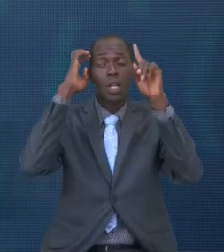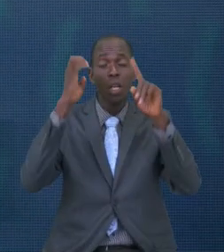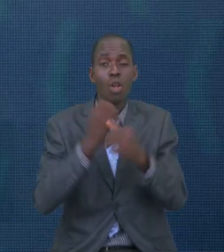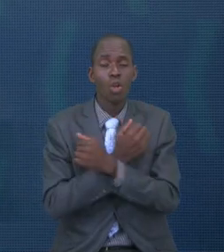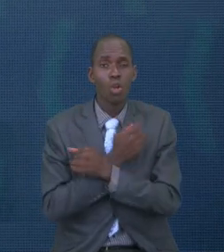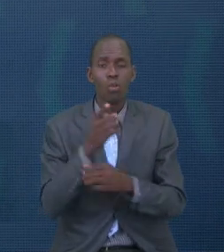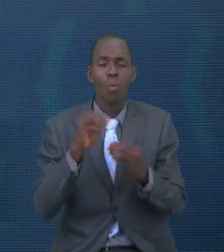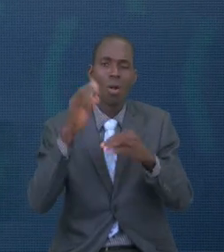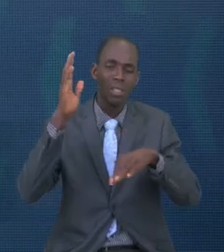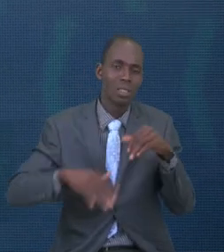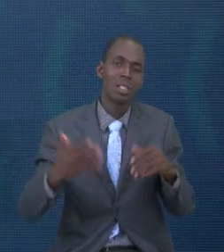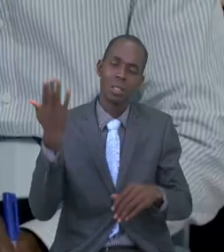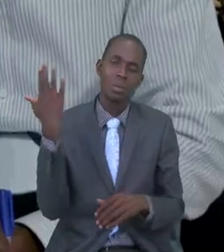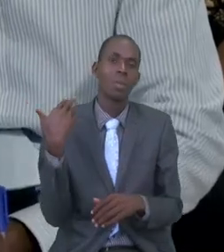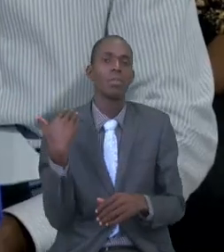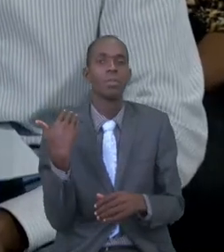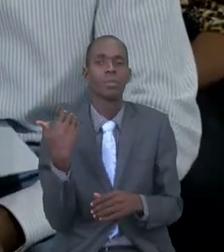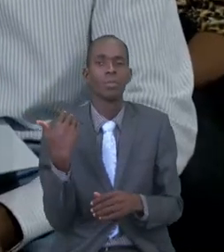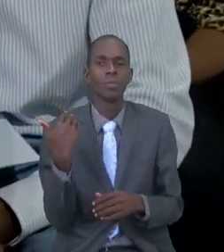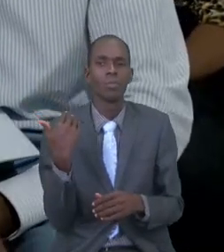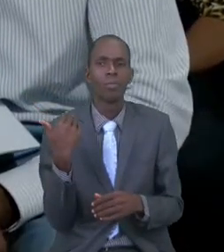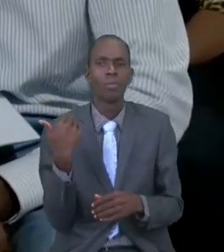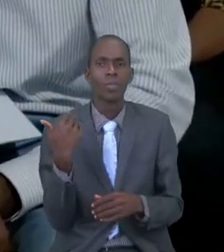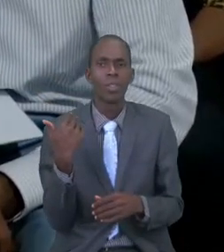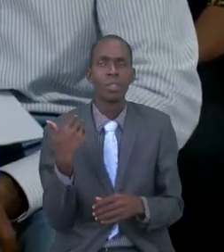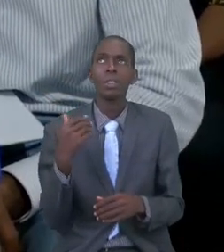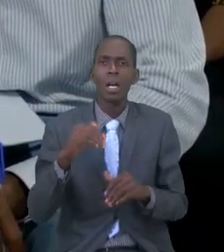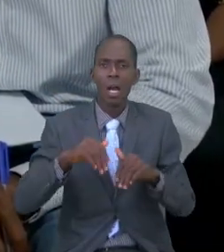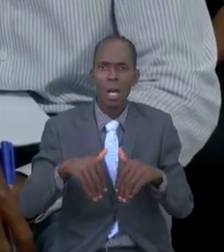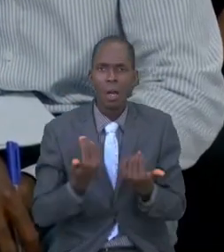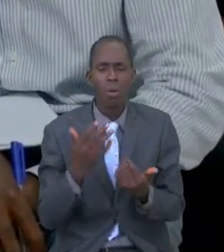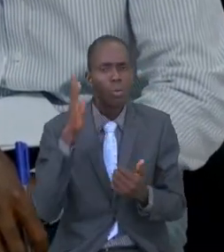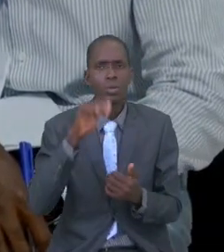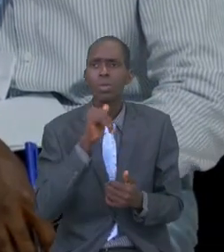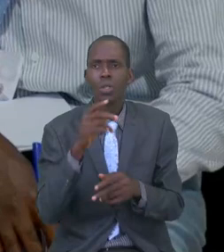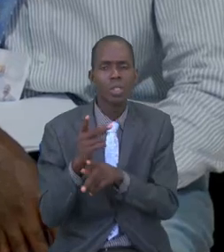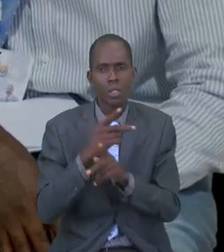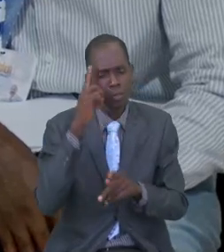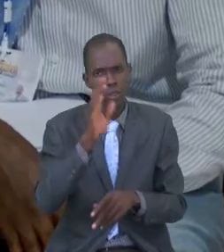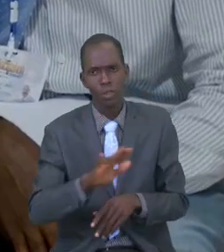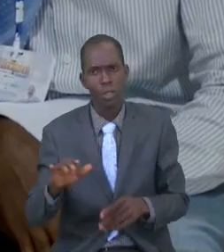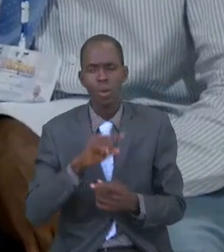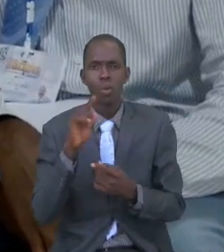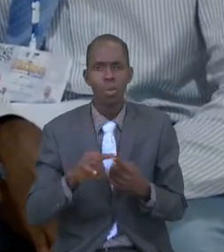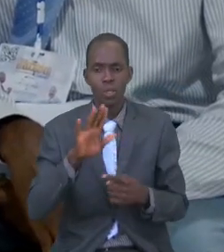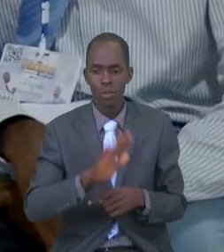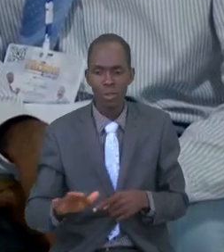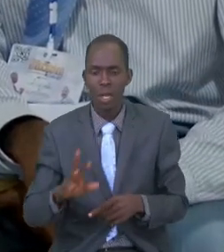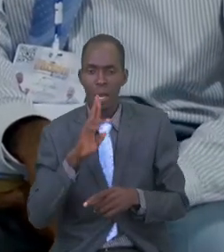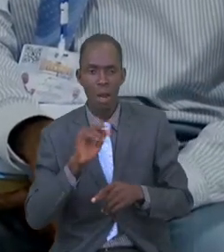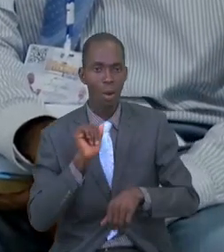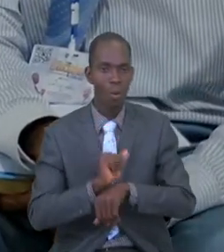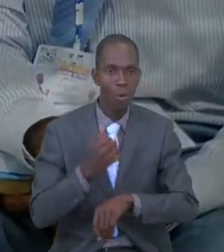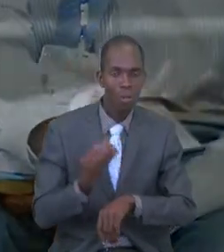ever before. How do you care for your children when your children are active and when they are running up and